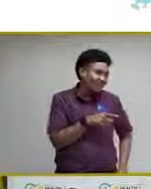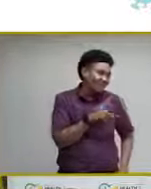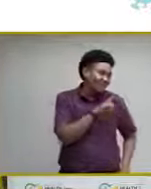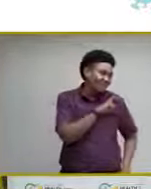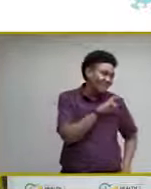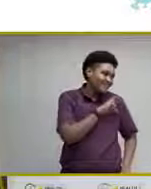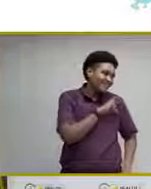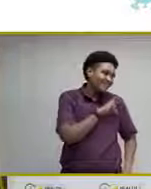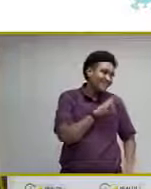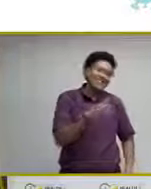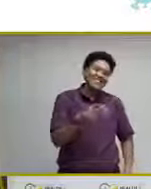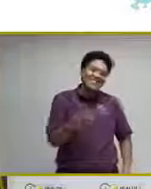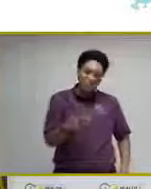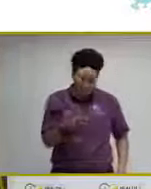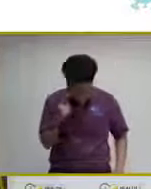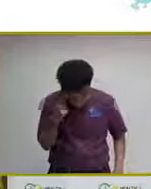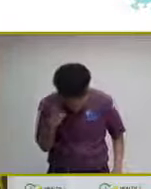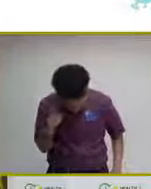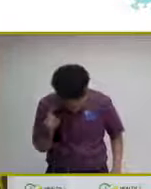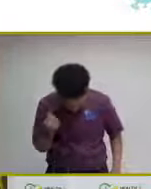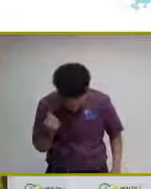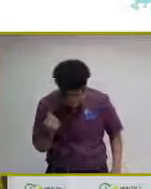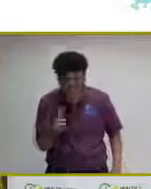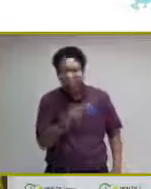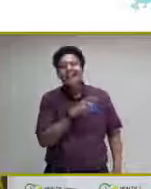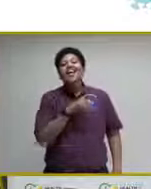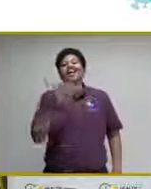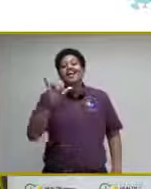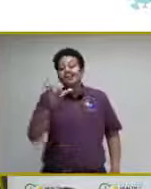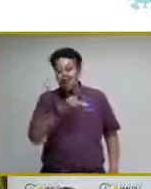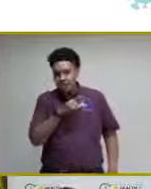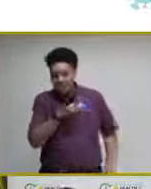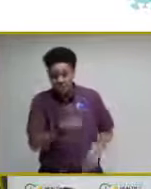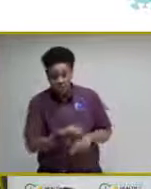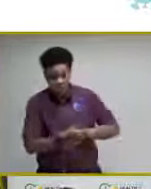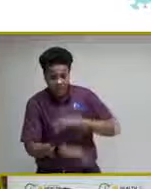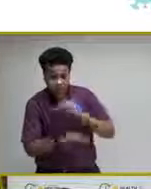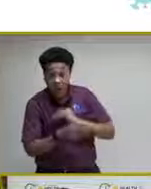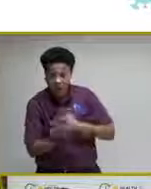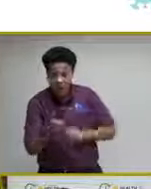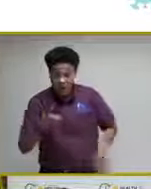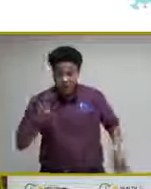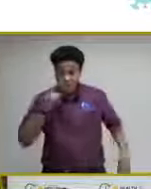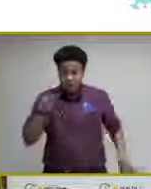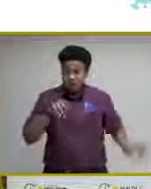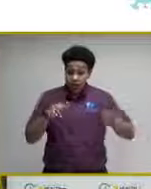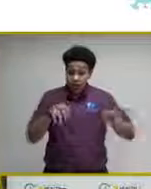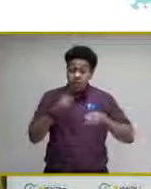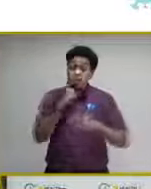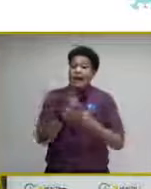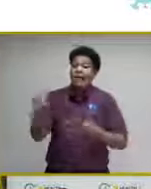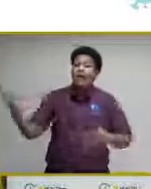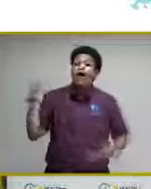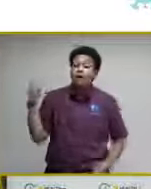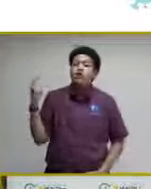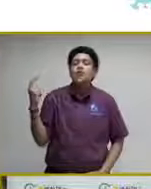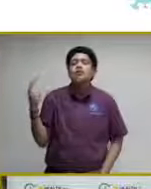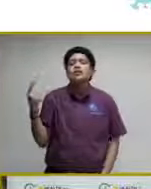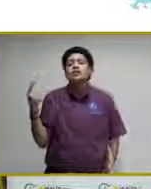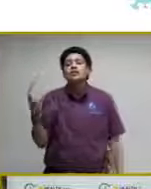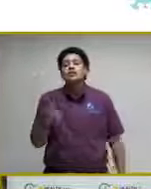Constabulary Force. There you go, the Jamaica Constabulary Force. And as outlined last week,